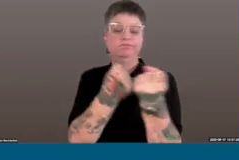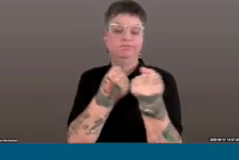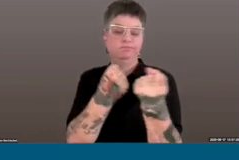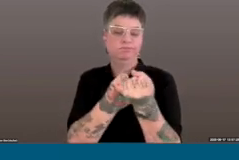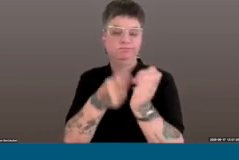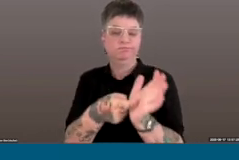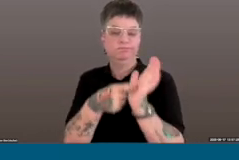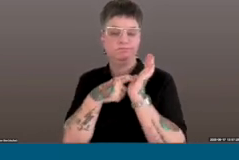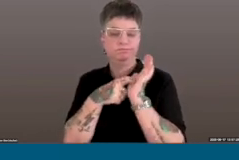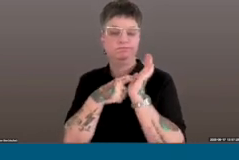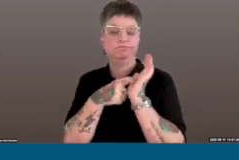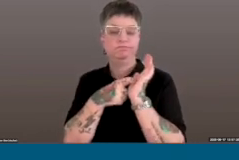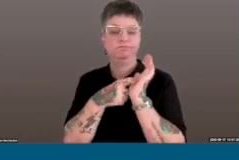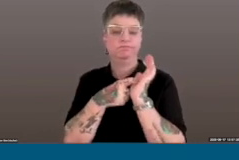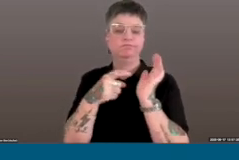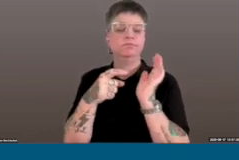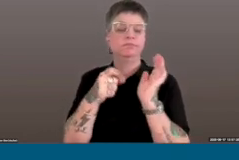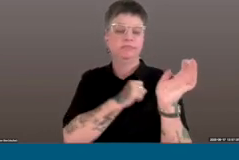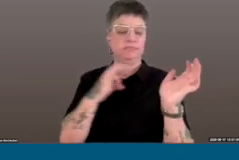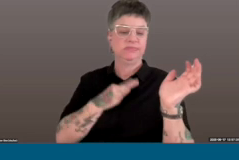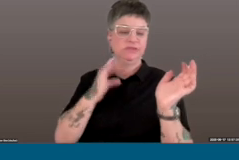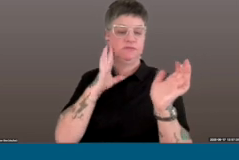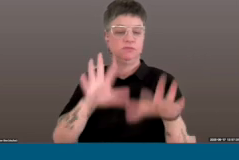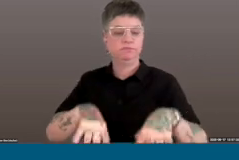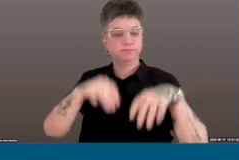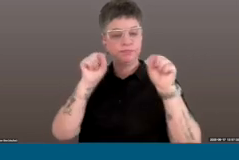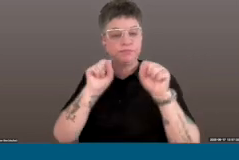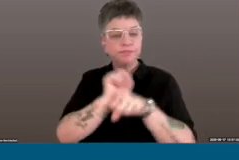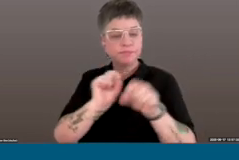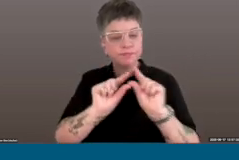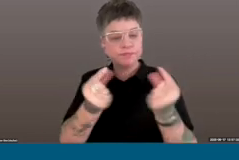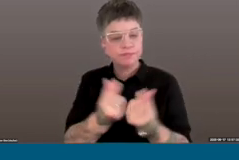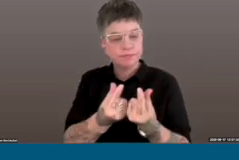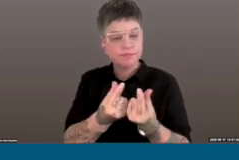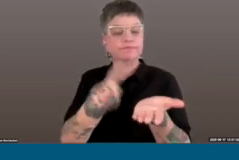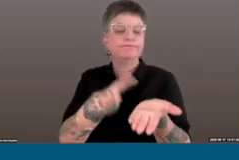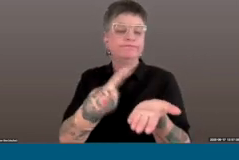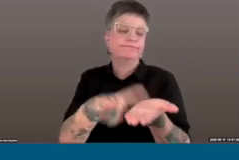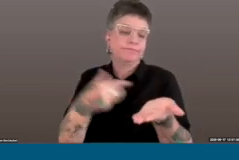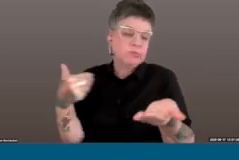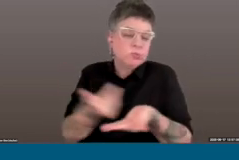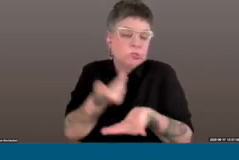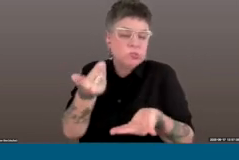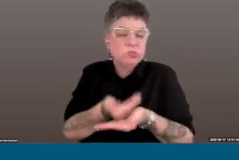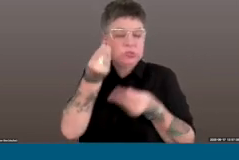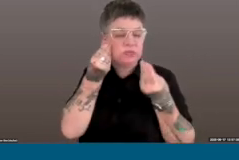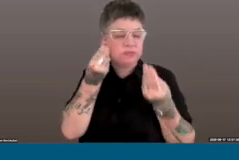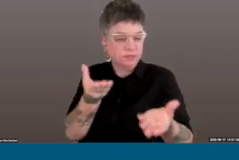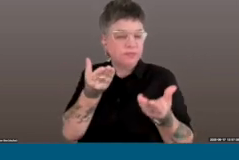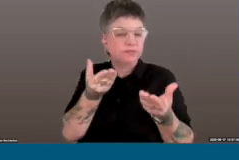Act. CARB staff will be holding public work groups in the coming months to discuss updated information that will be included in this year's